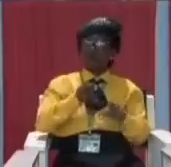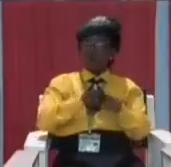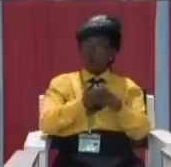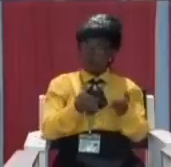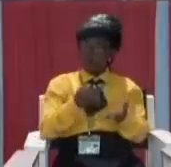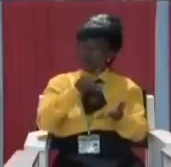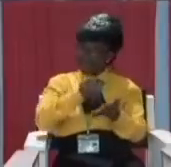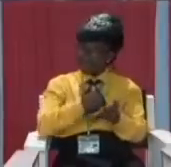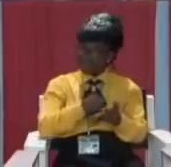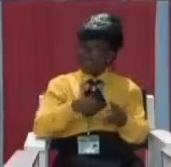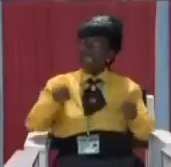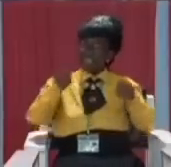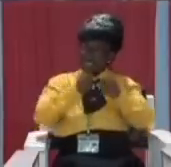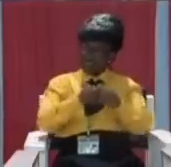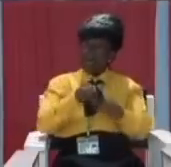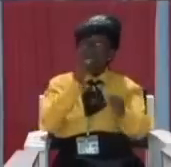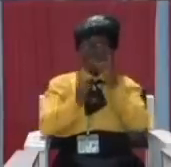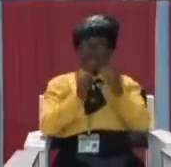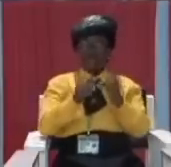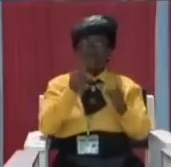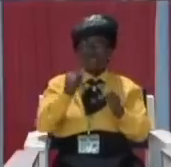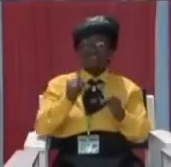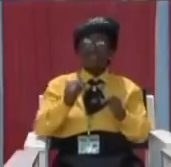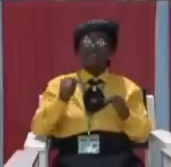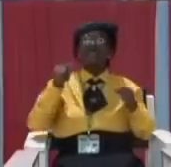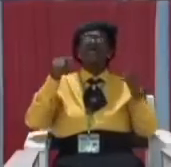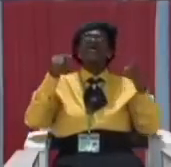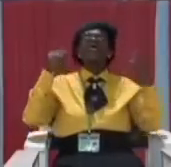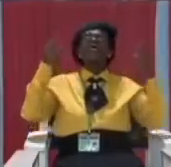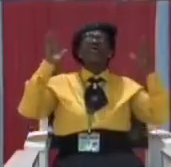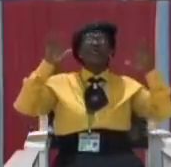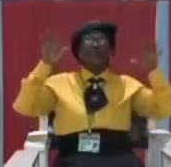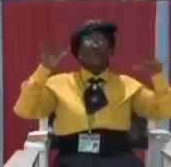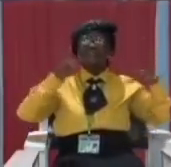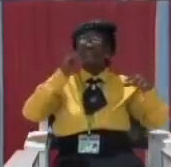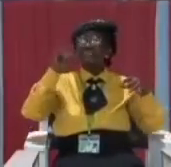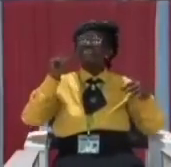outside, it might not be able to come in.